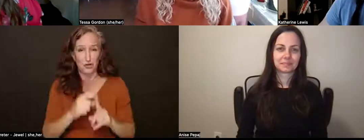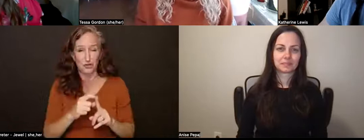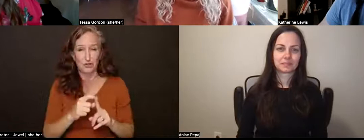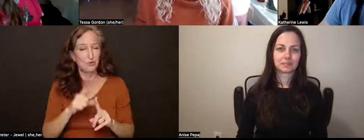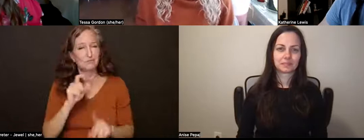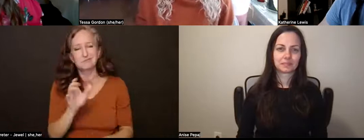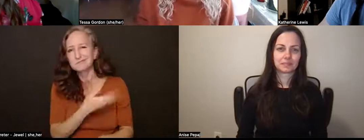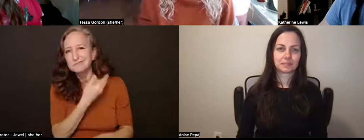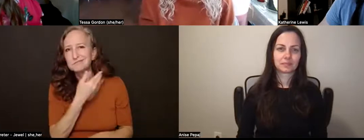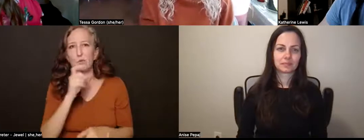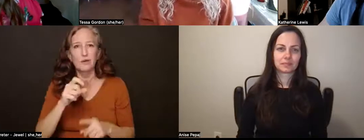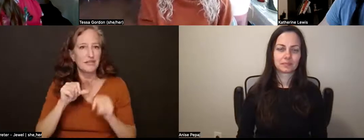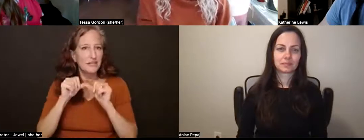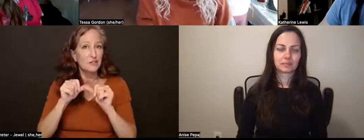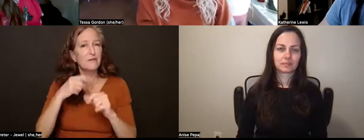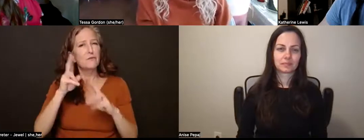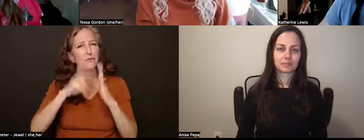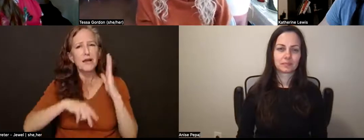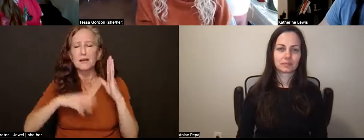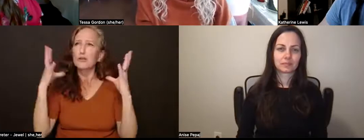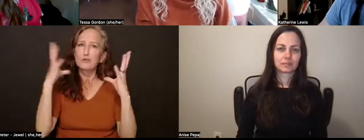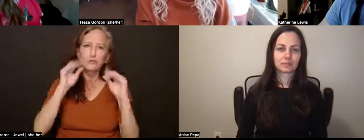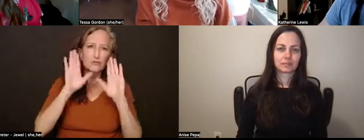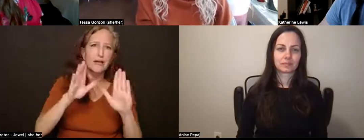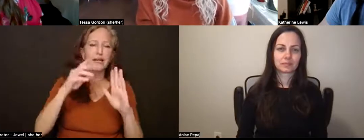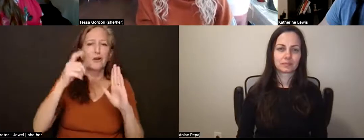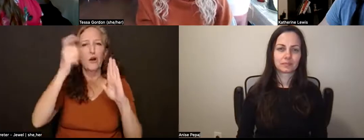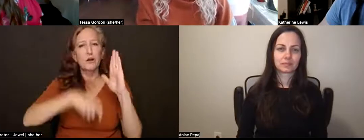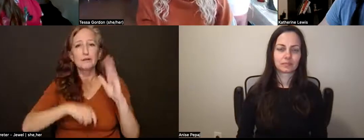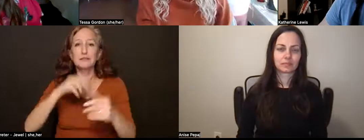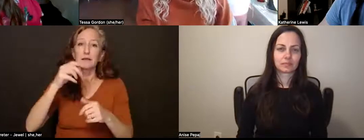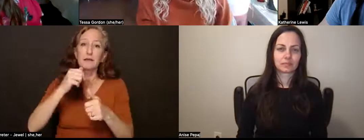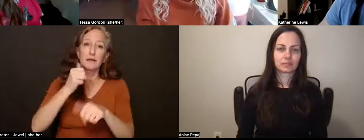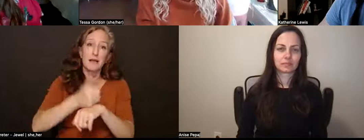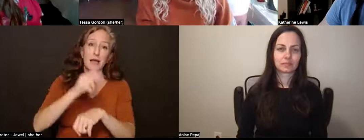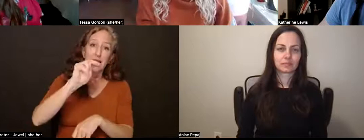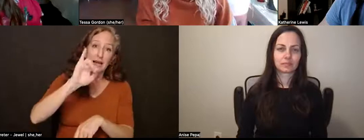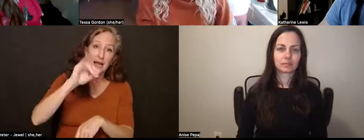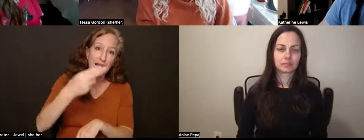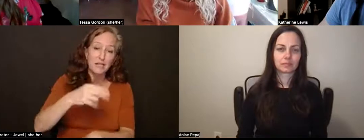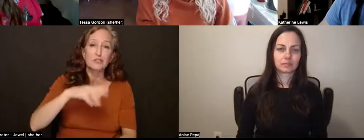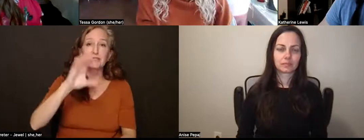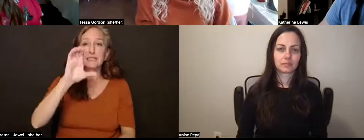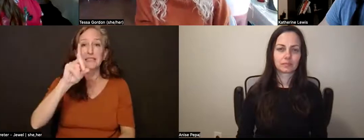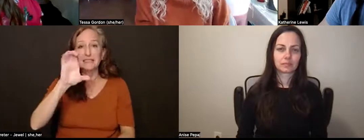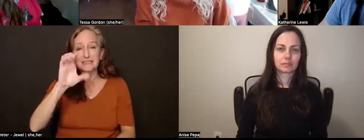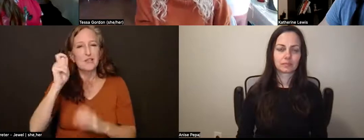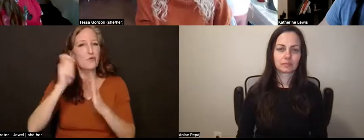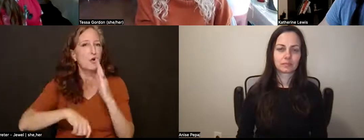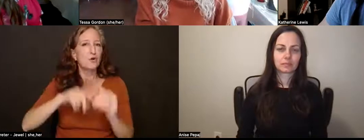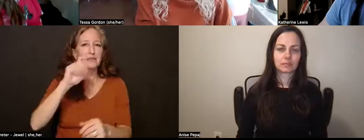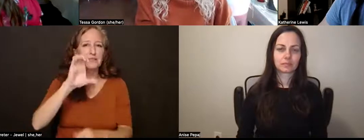some great articles that the NIH and the CDC wrote in December of 2019, and then they wrote them again